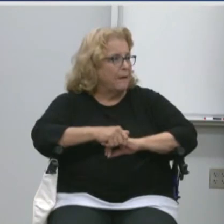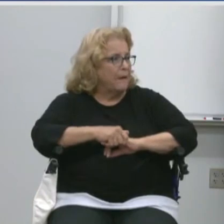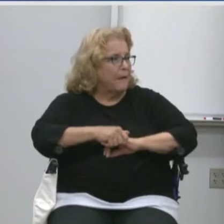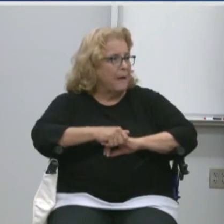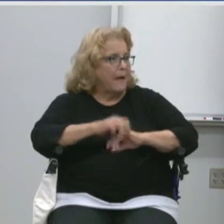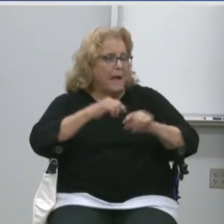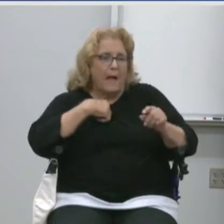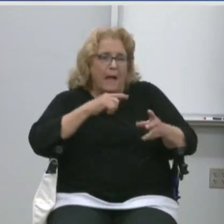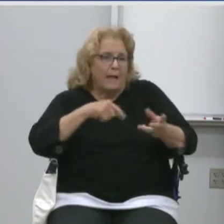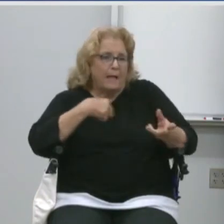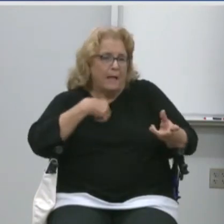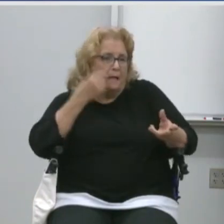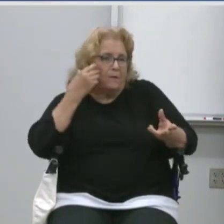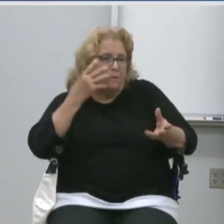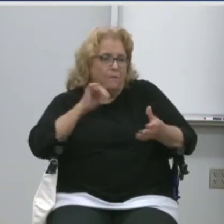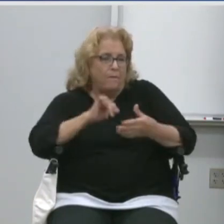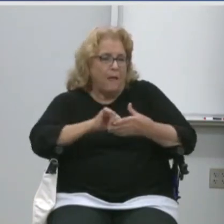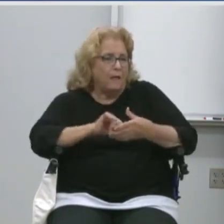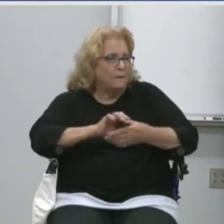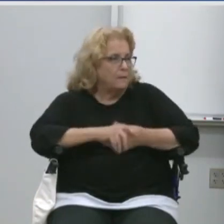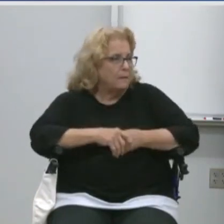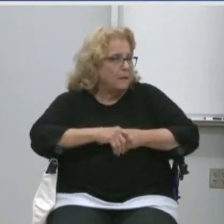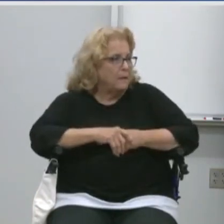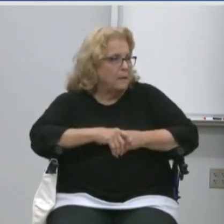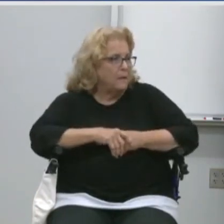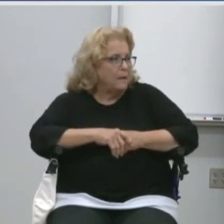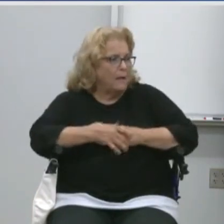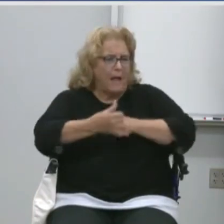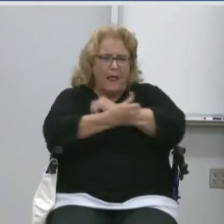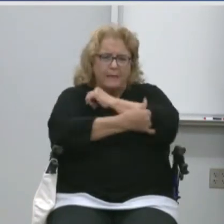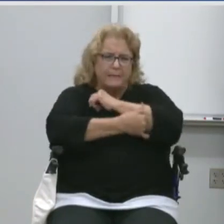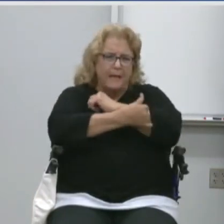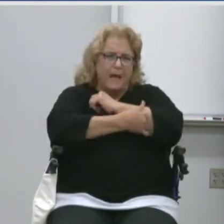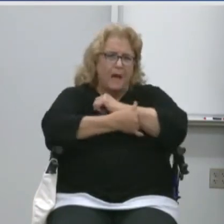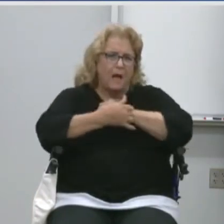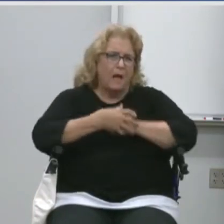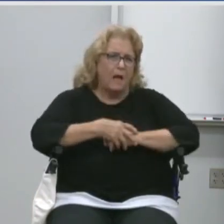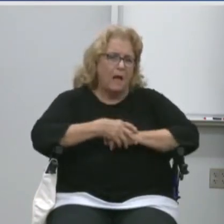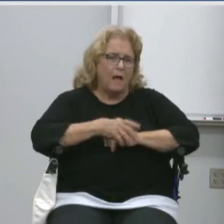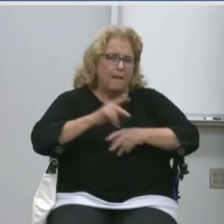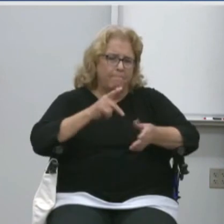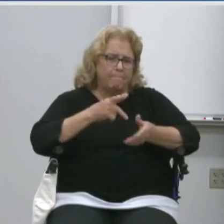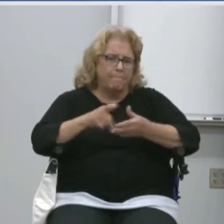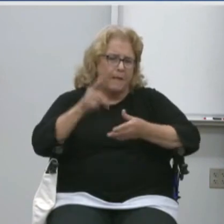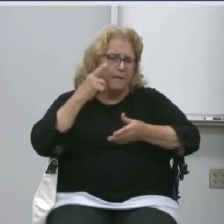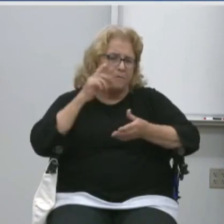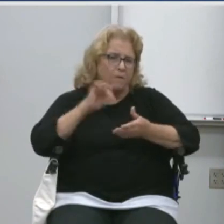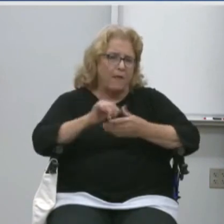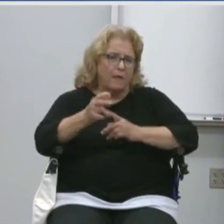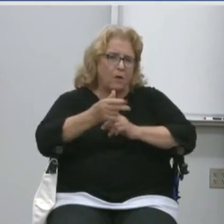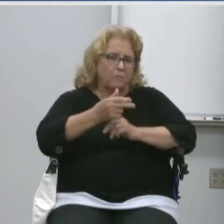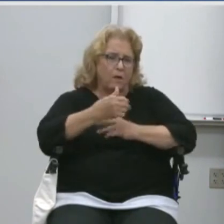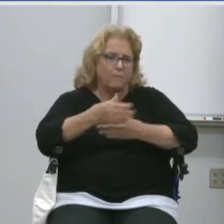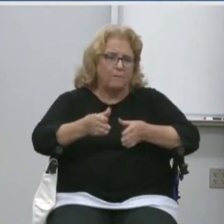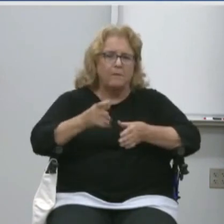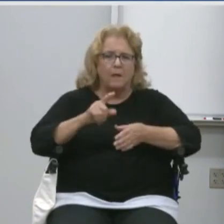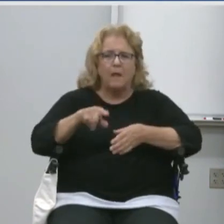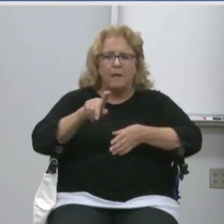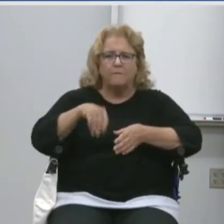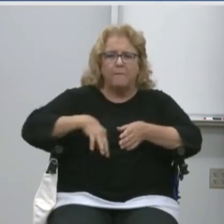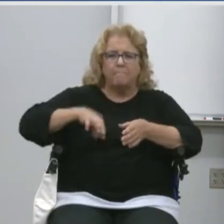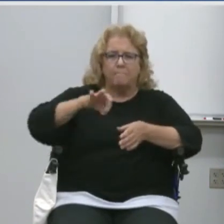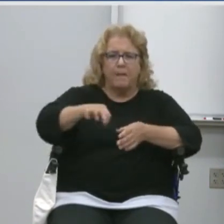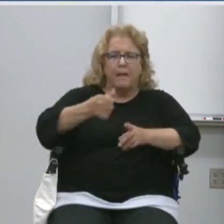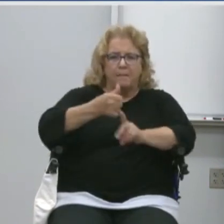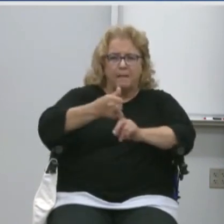and I'd always be looking for a deal myself. Is the county picking up the tab for those hotel rooms, or do they have to pick it up themselves? They have to pick it up themselves,